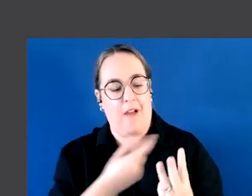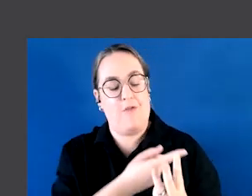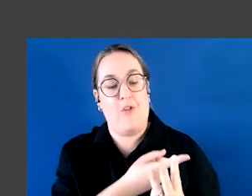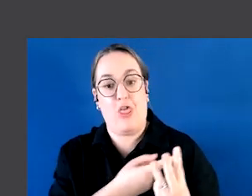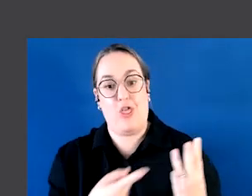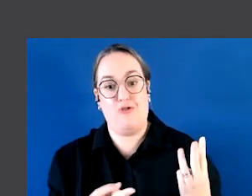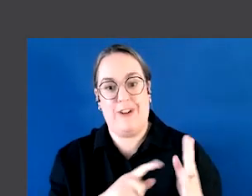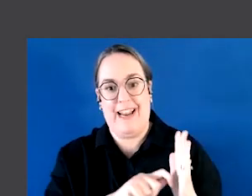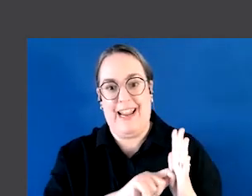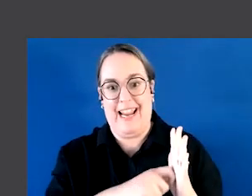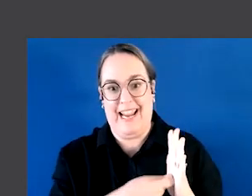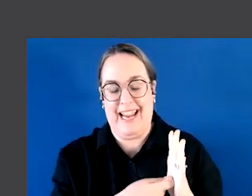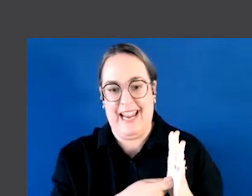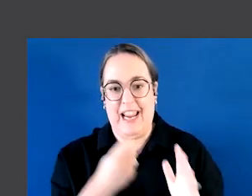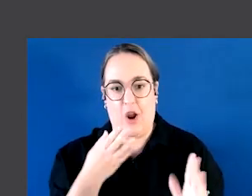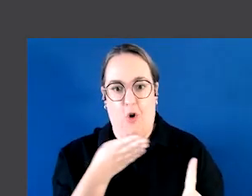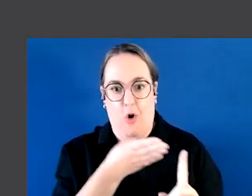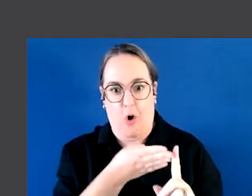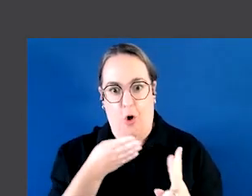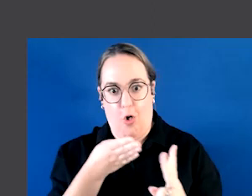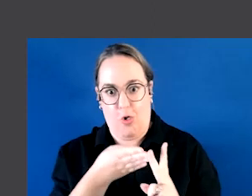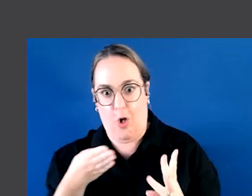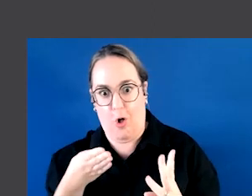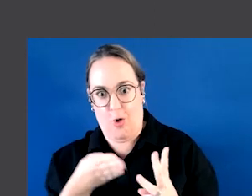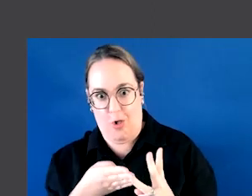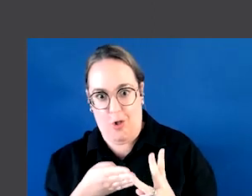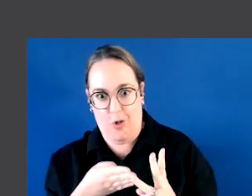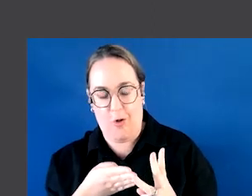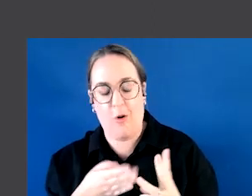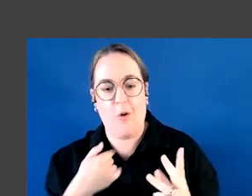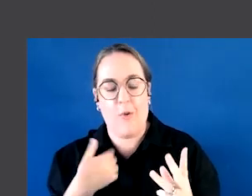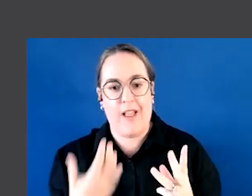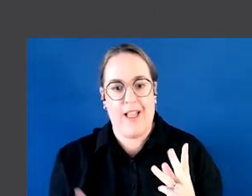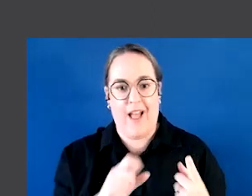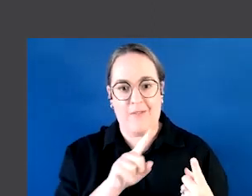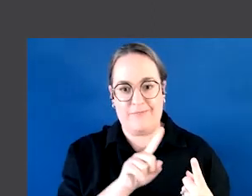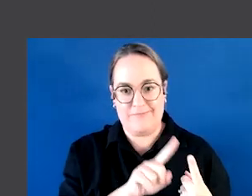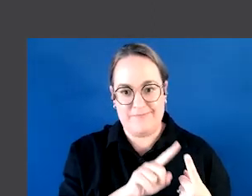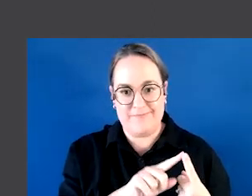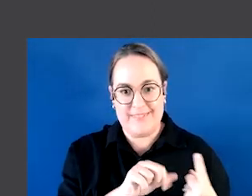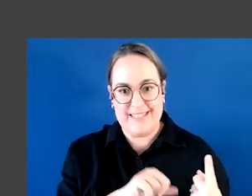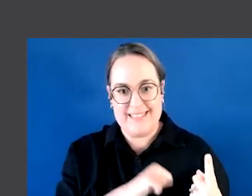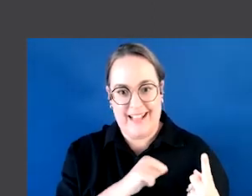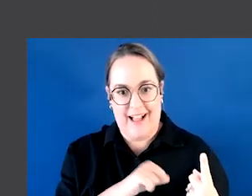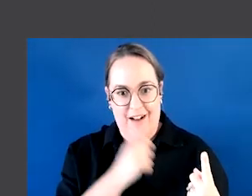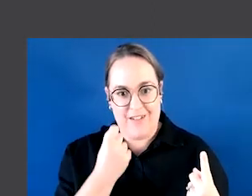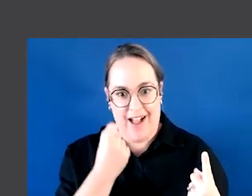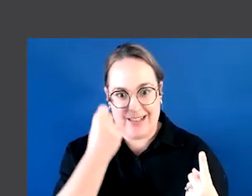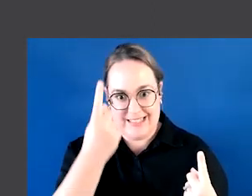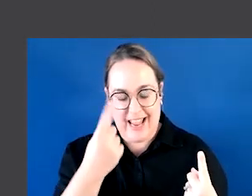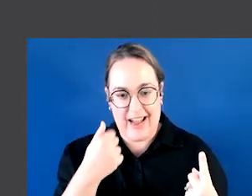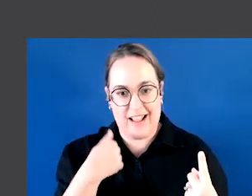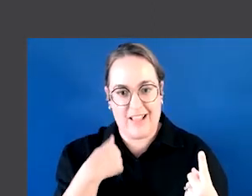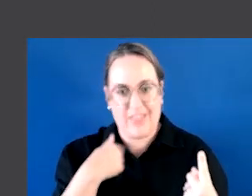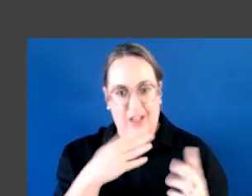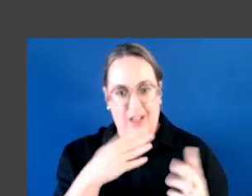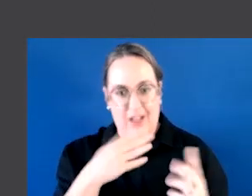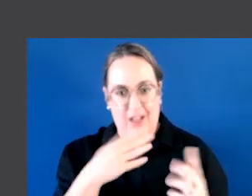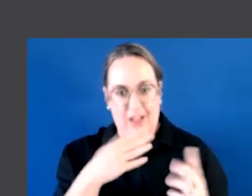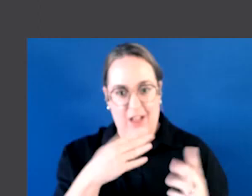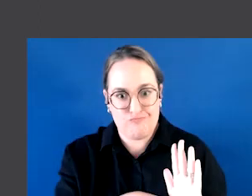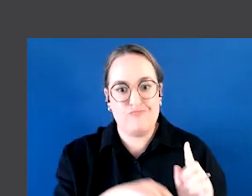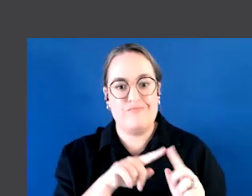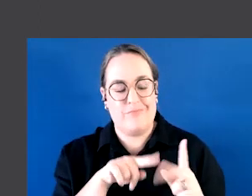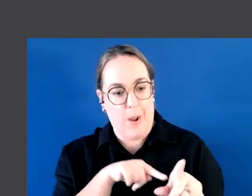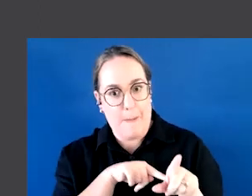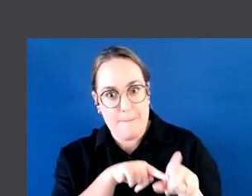we sort of came up with the three key sort of goals of our framework. No, and that's about the staff understanding their